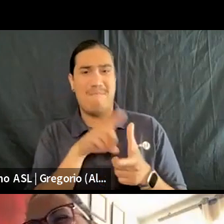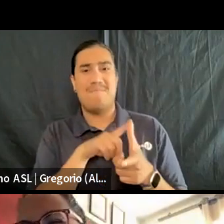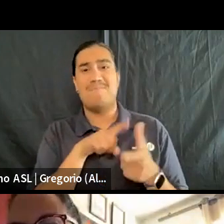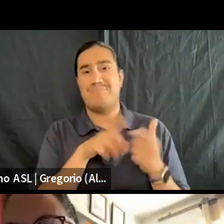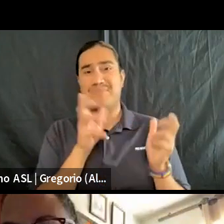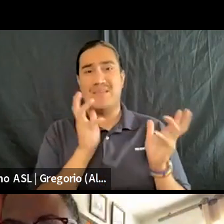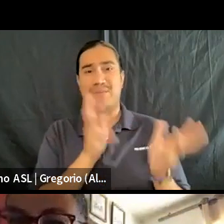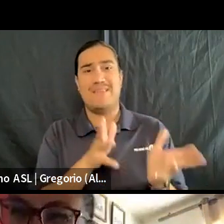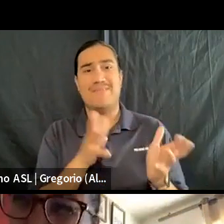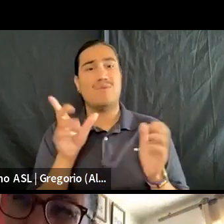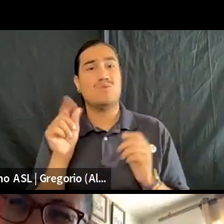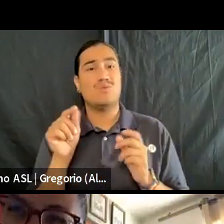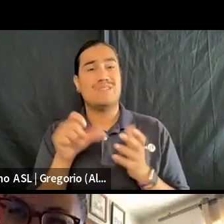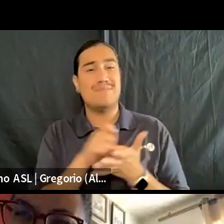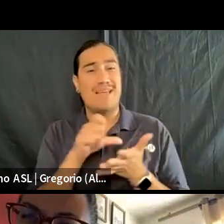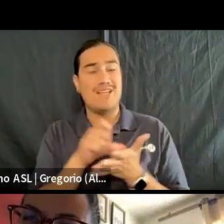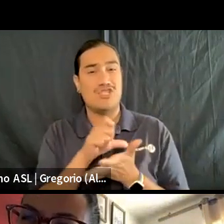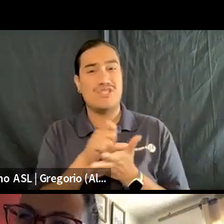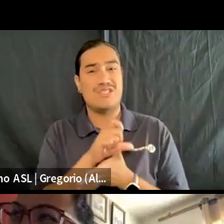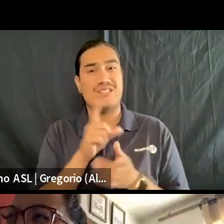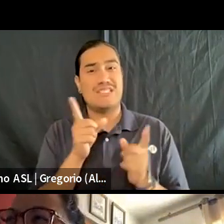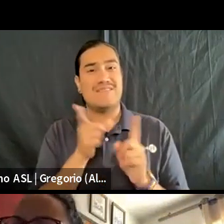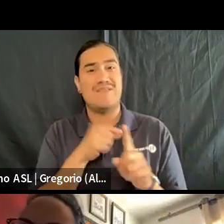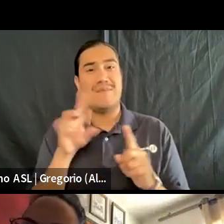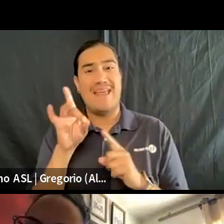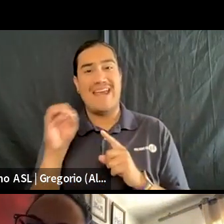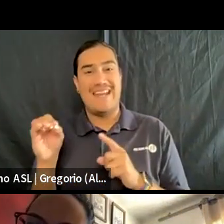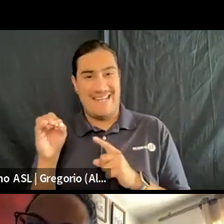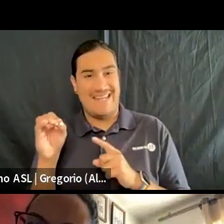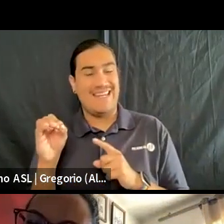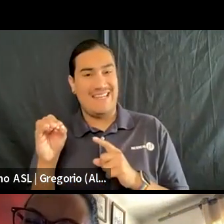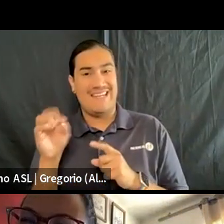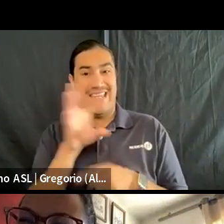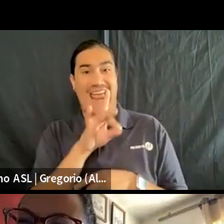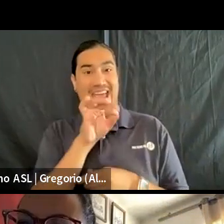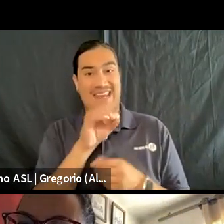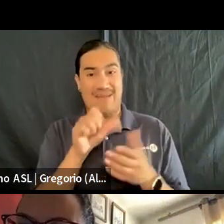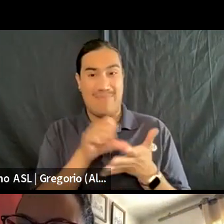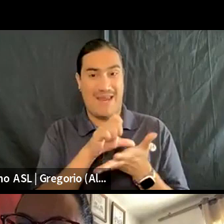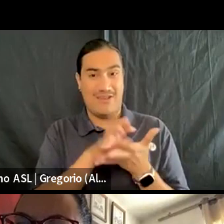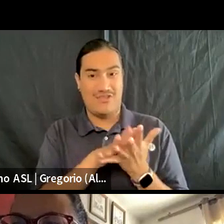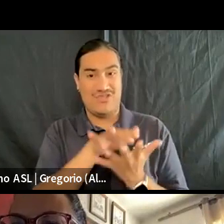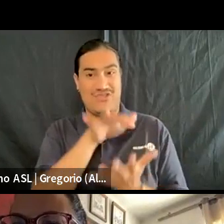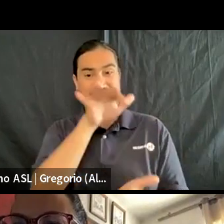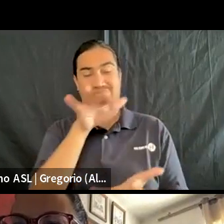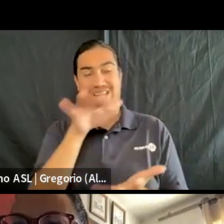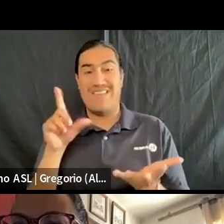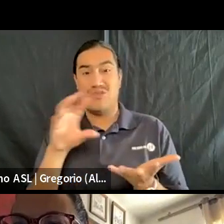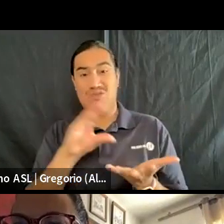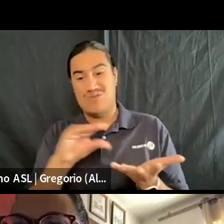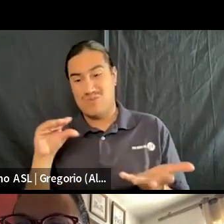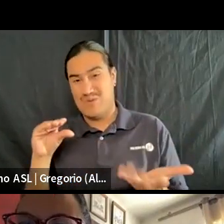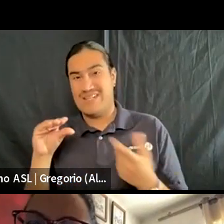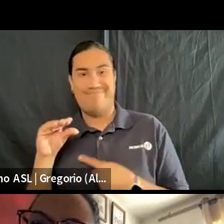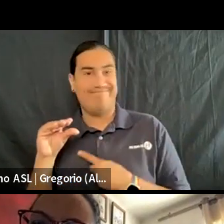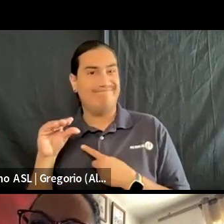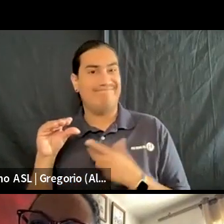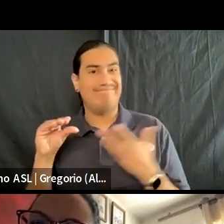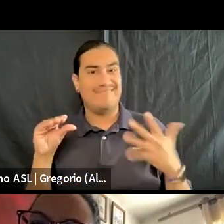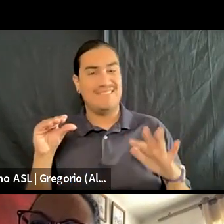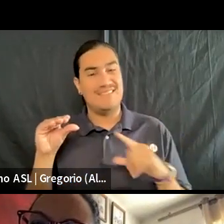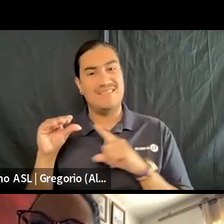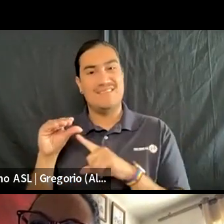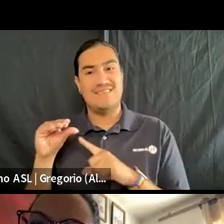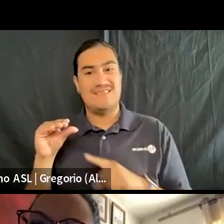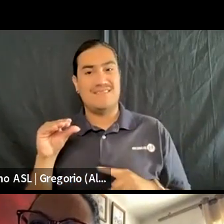like 20 pages out of 80. He said, these 20 have a transformation. The rest is just imaginative writing. Anybody can